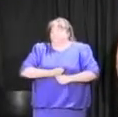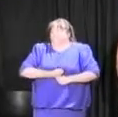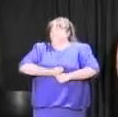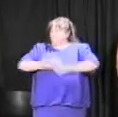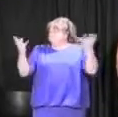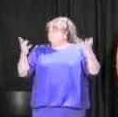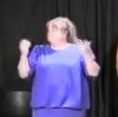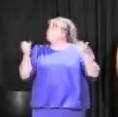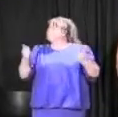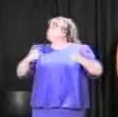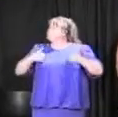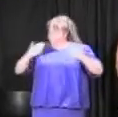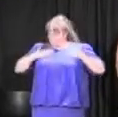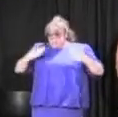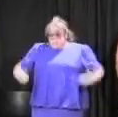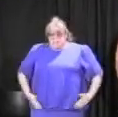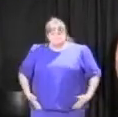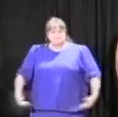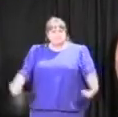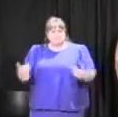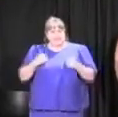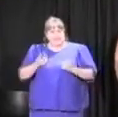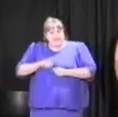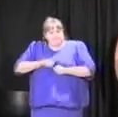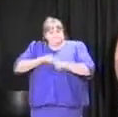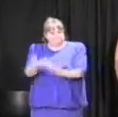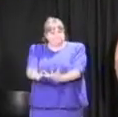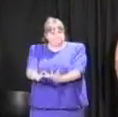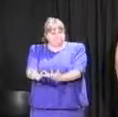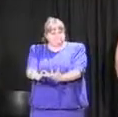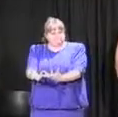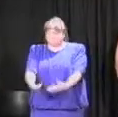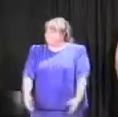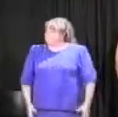Now I have a body, and I have a mouth. Yeah.